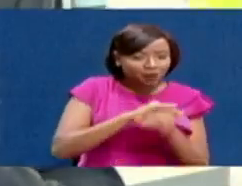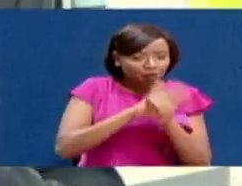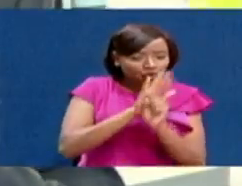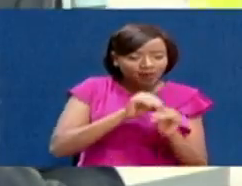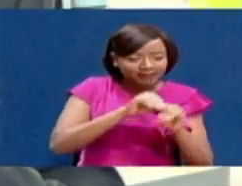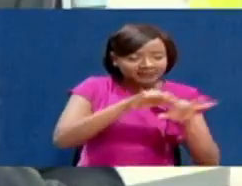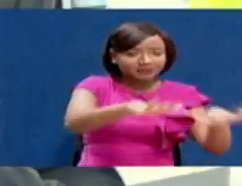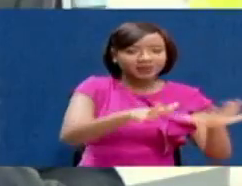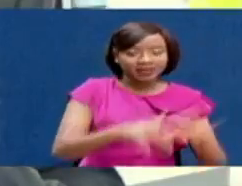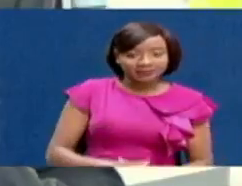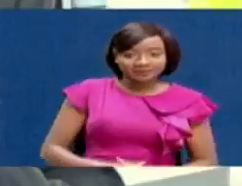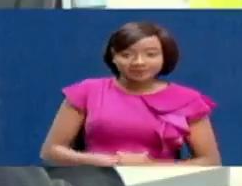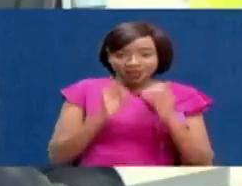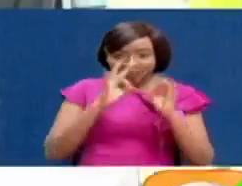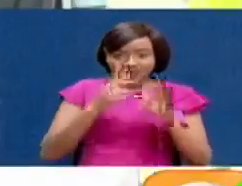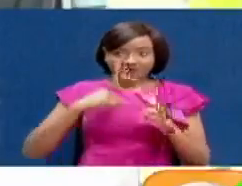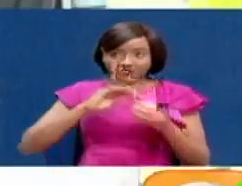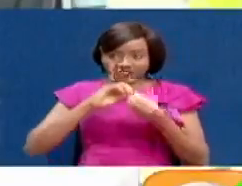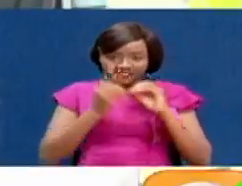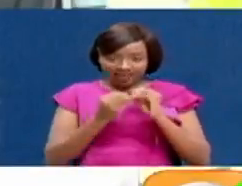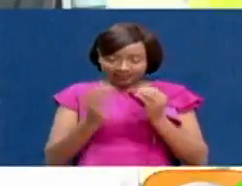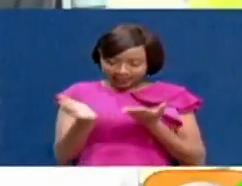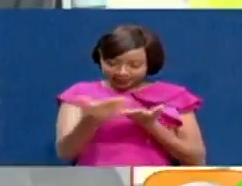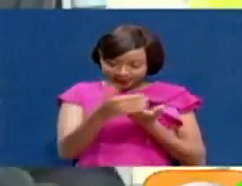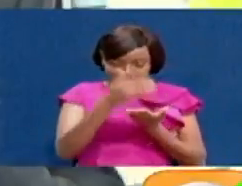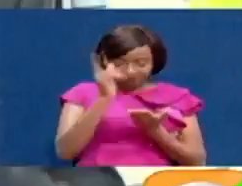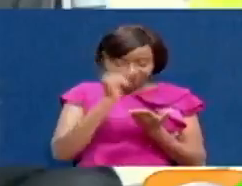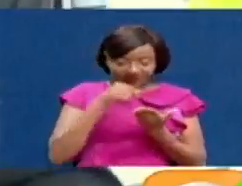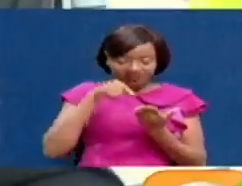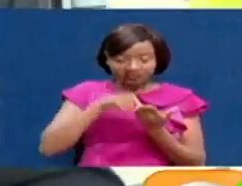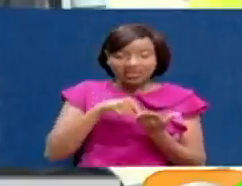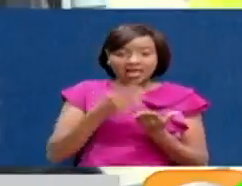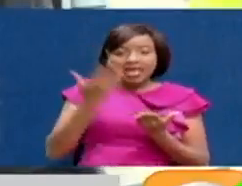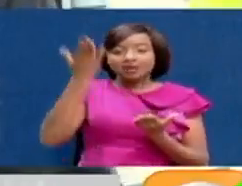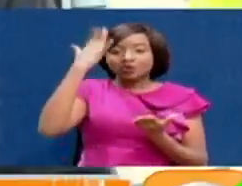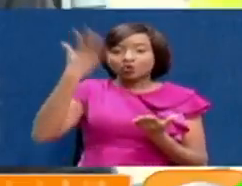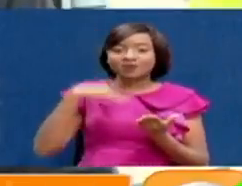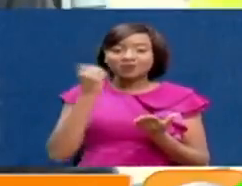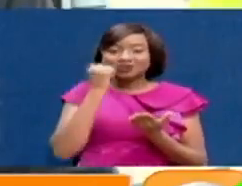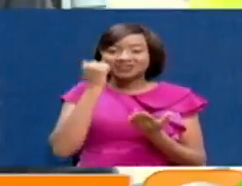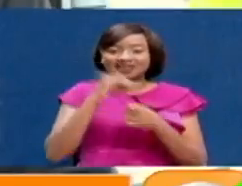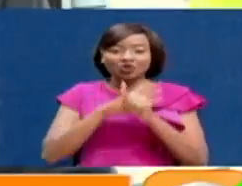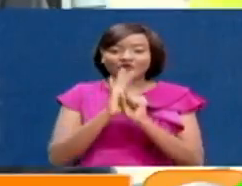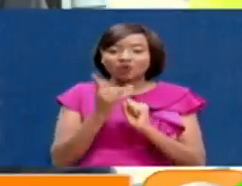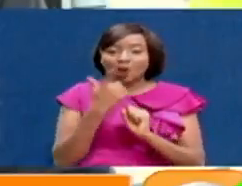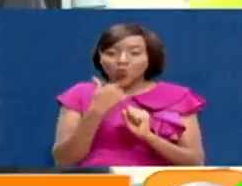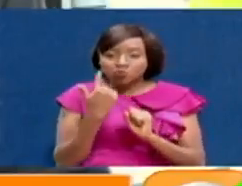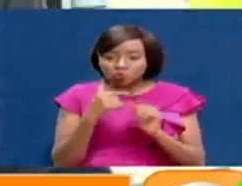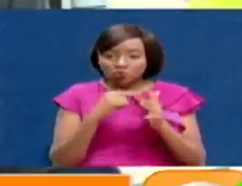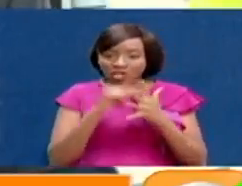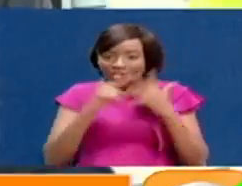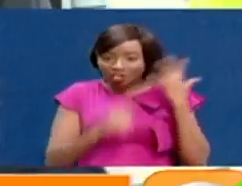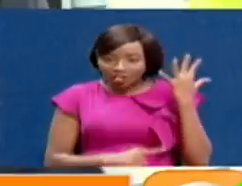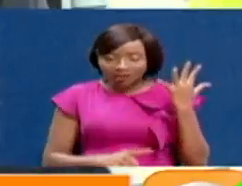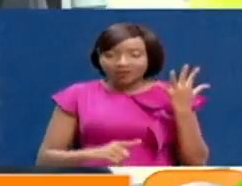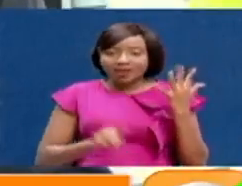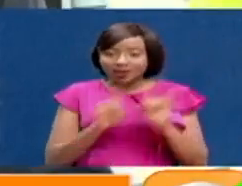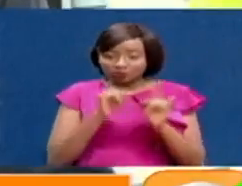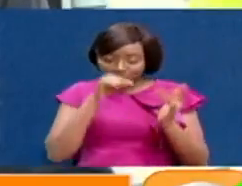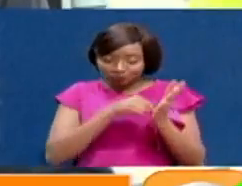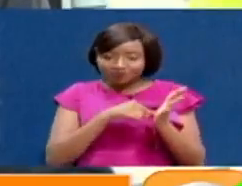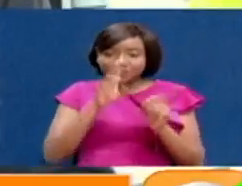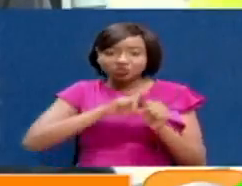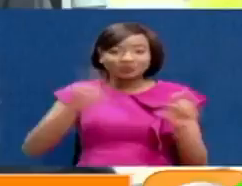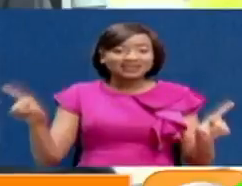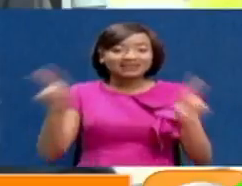data about people who have been tested and are, say, positive with the COVID-19, and those people are using the same